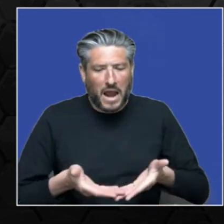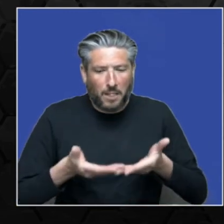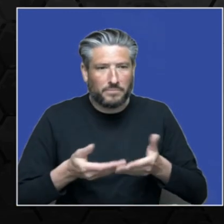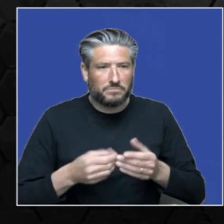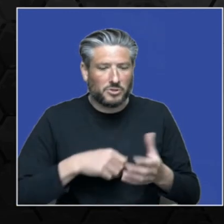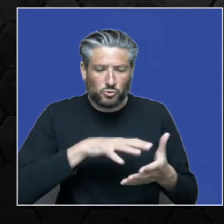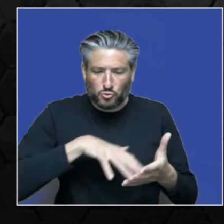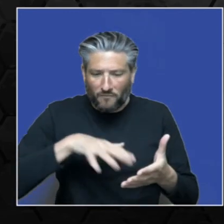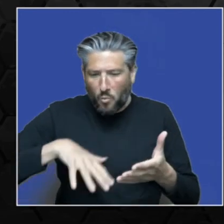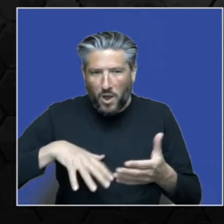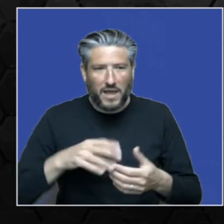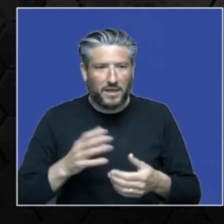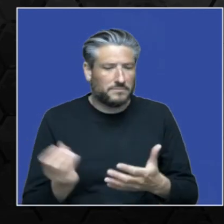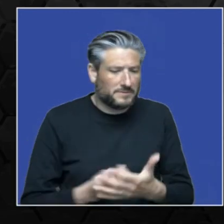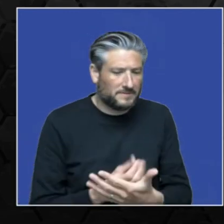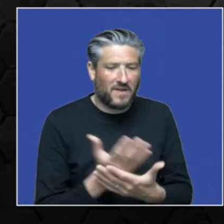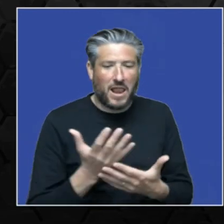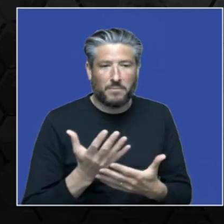skill.